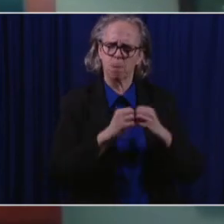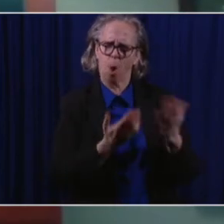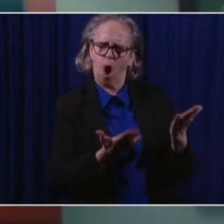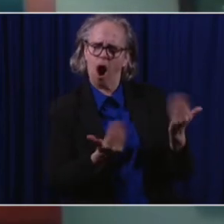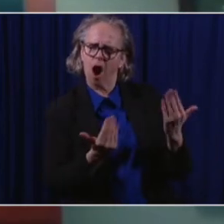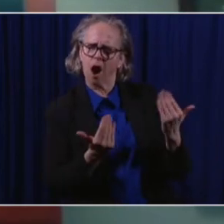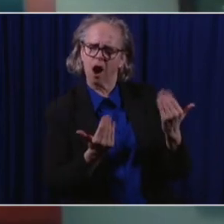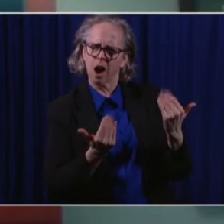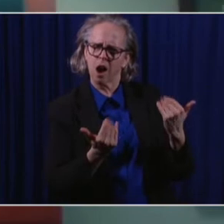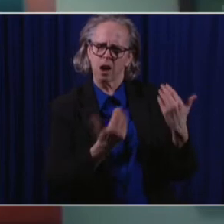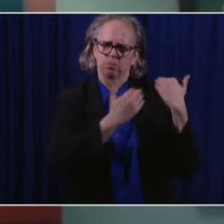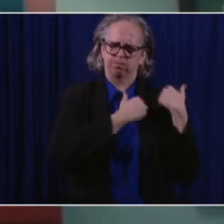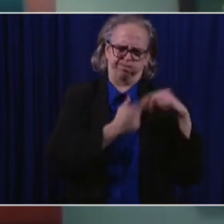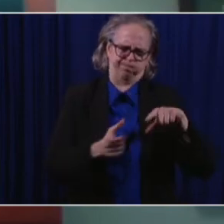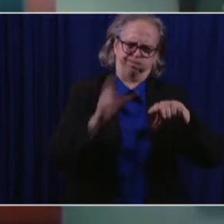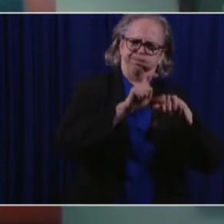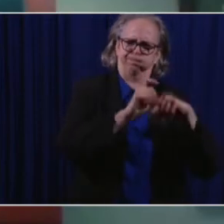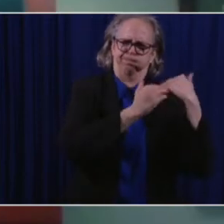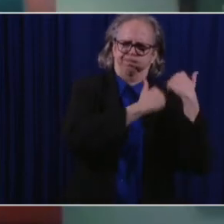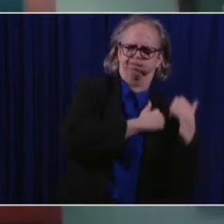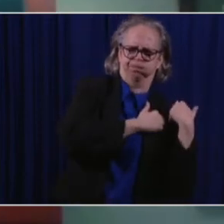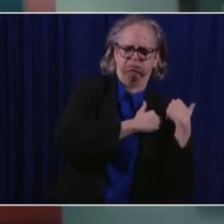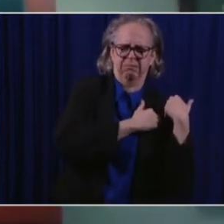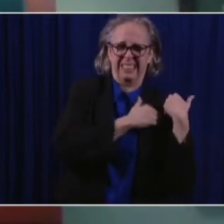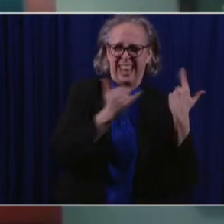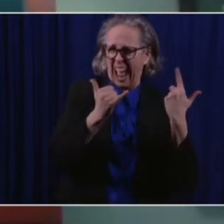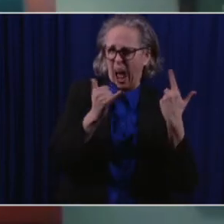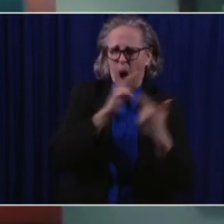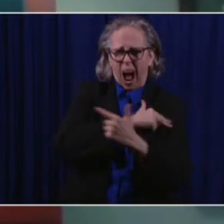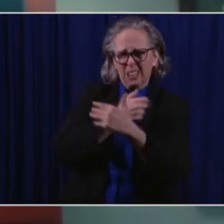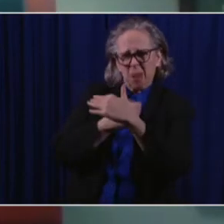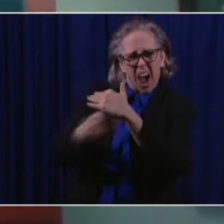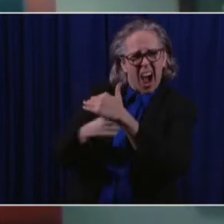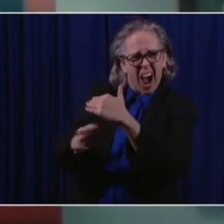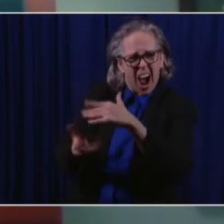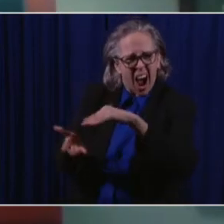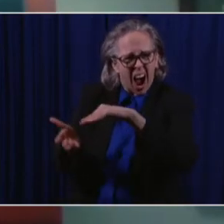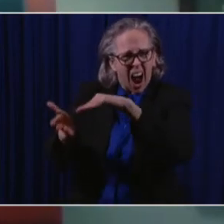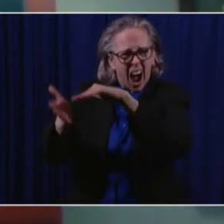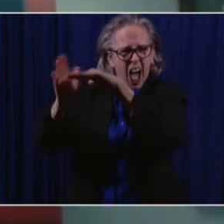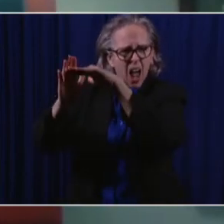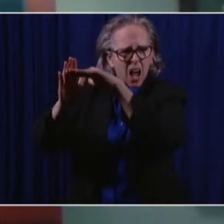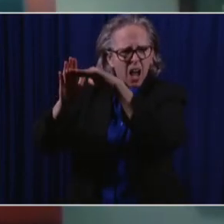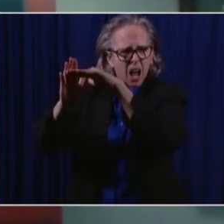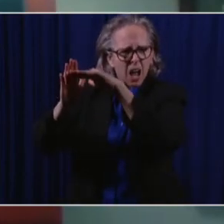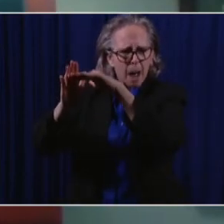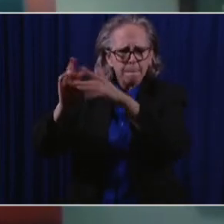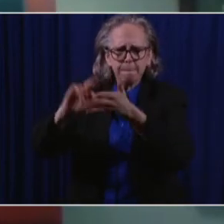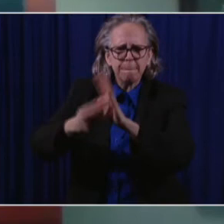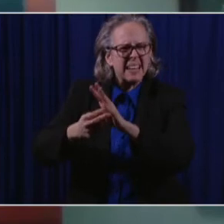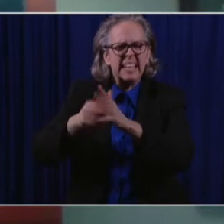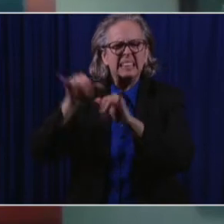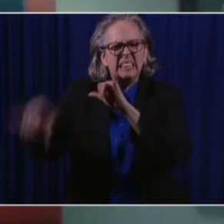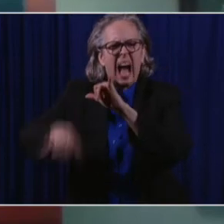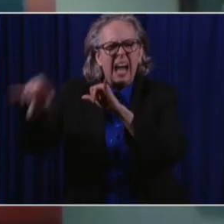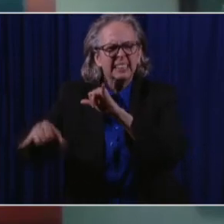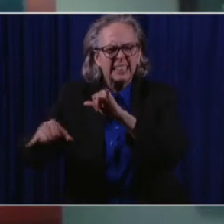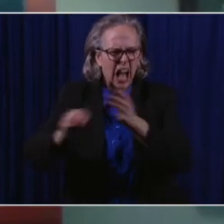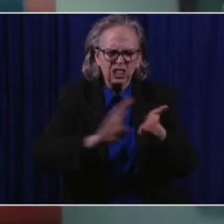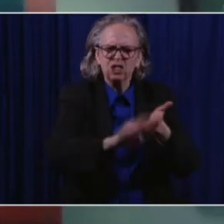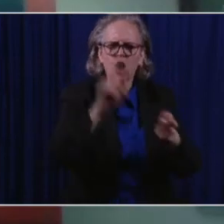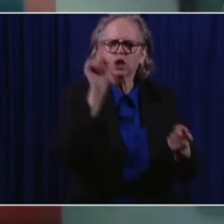are coming in at a faster rate than we are discharging them. And I think that that's something people can wrap their heads around. Yes, there